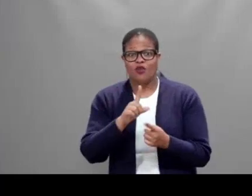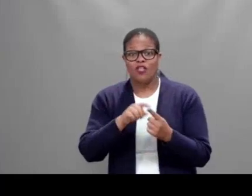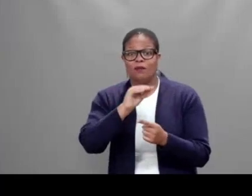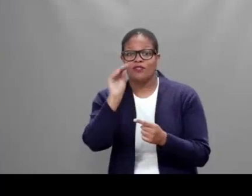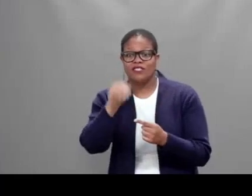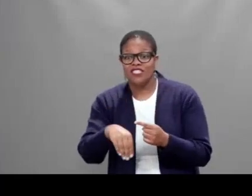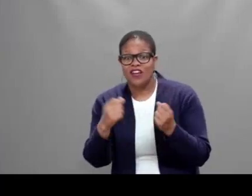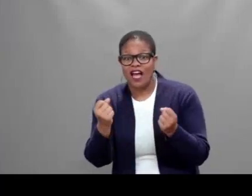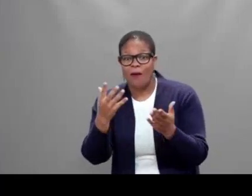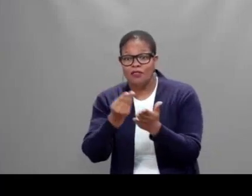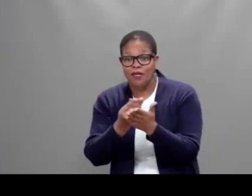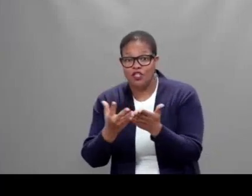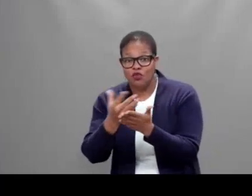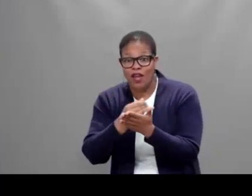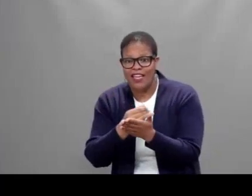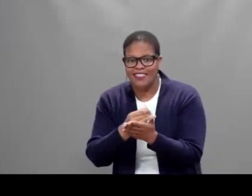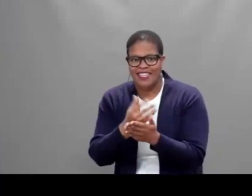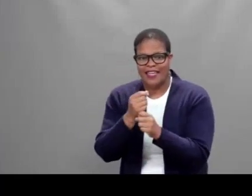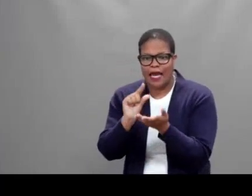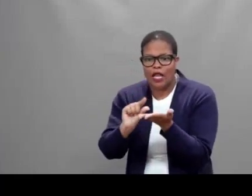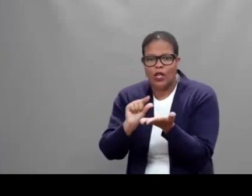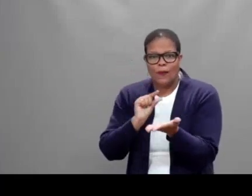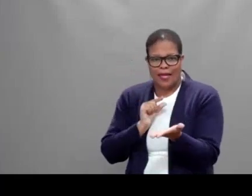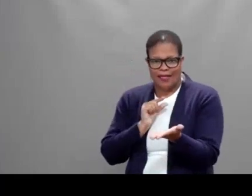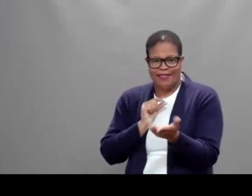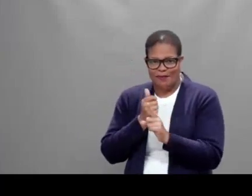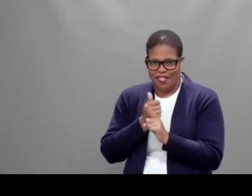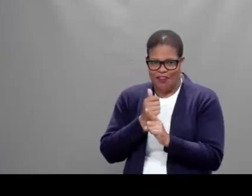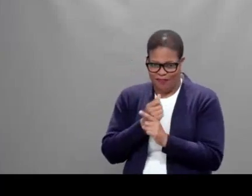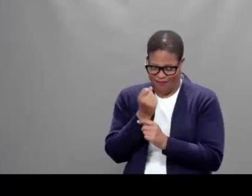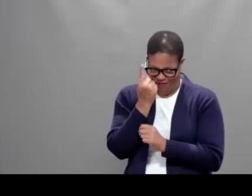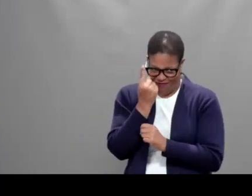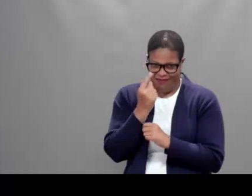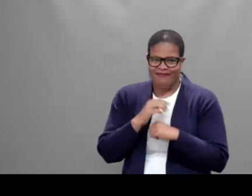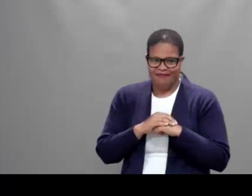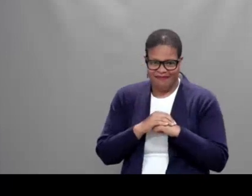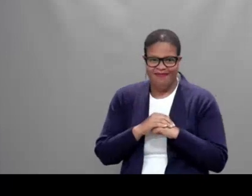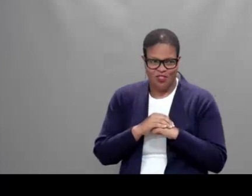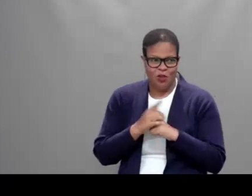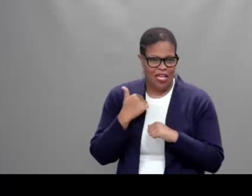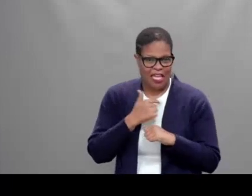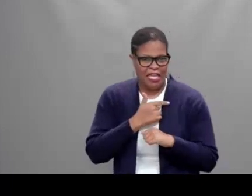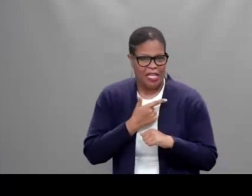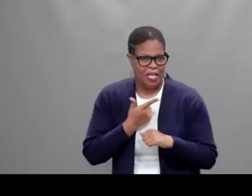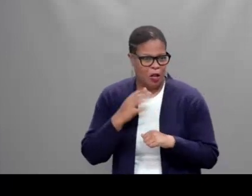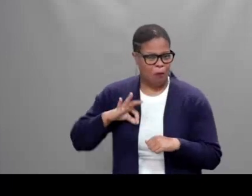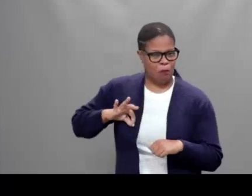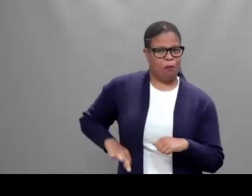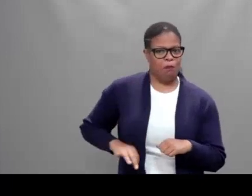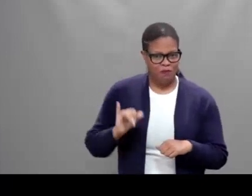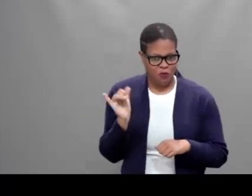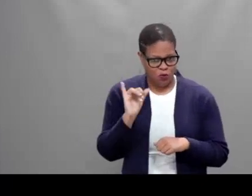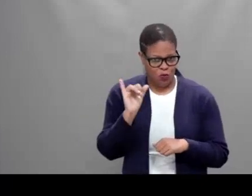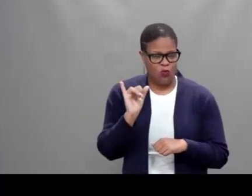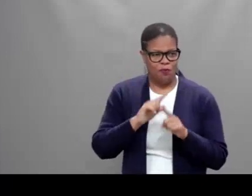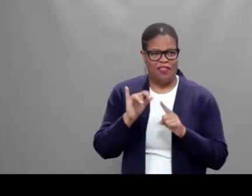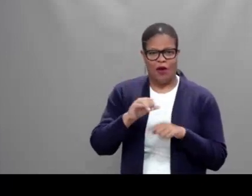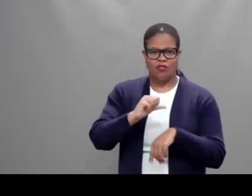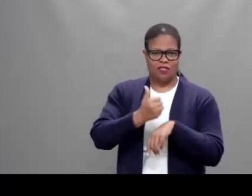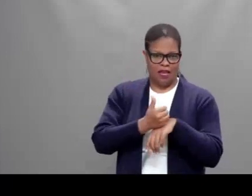of how much money he raised. He got a little bit of, he wet his beak and that was set up. So